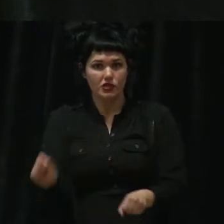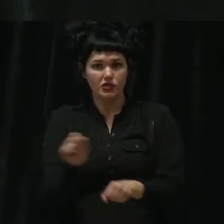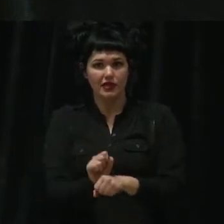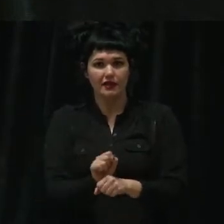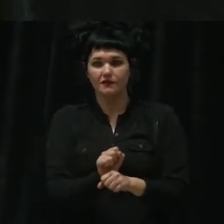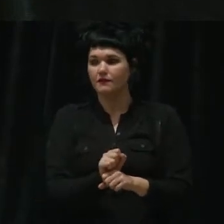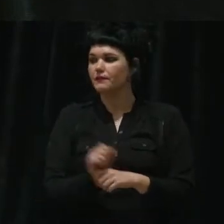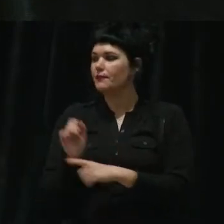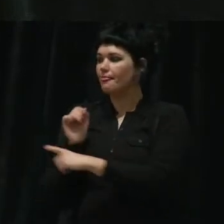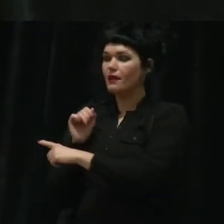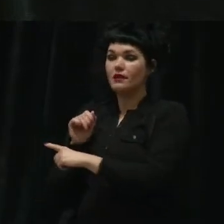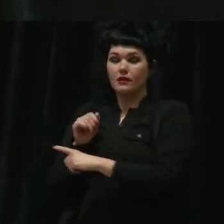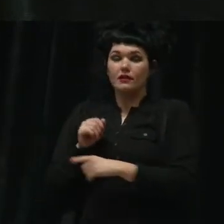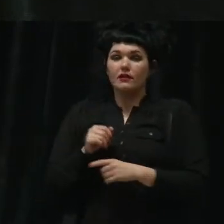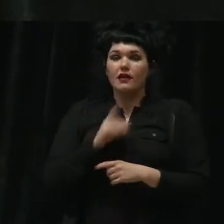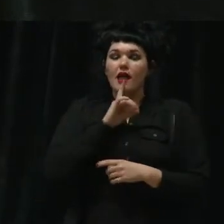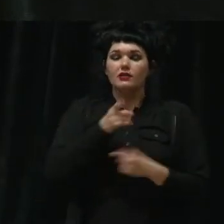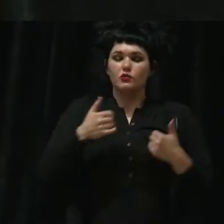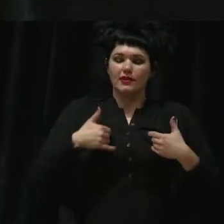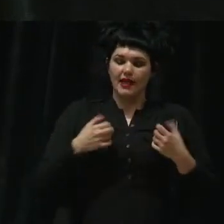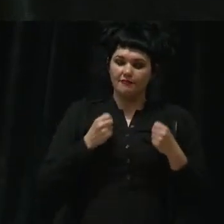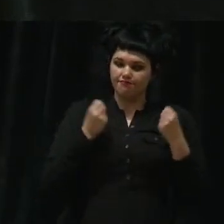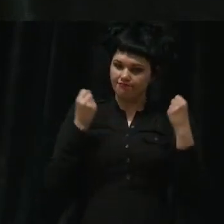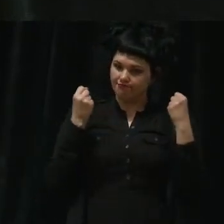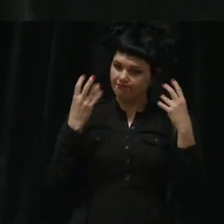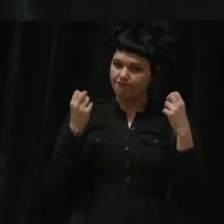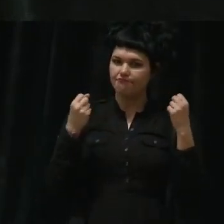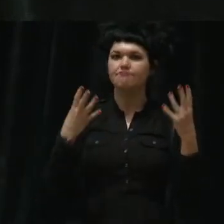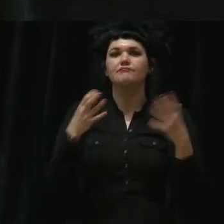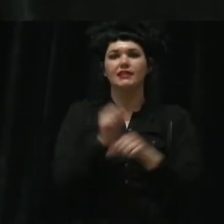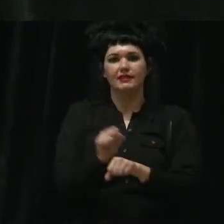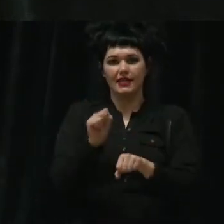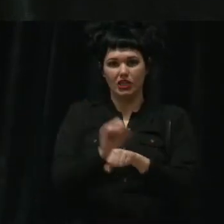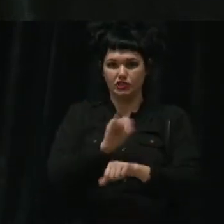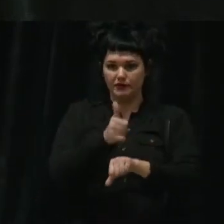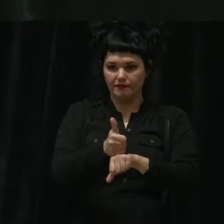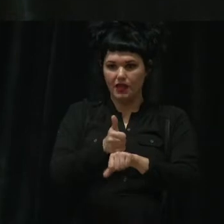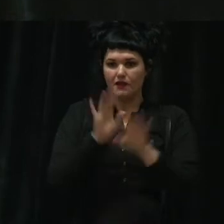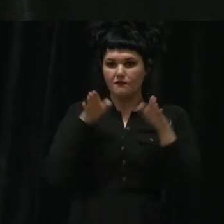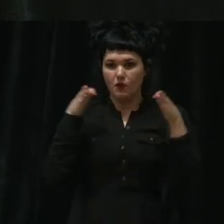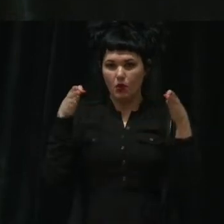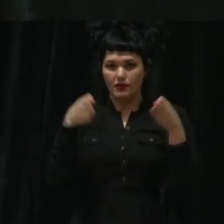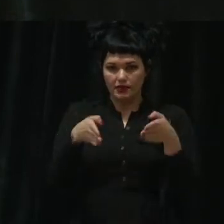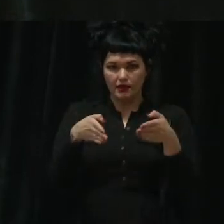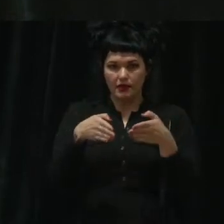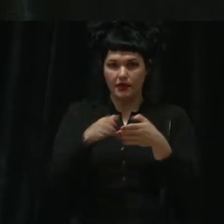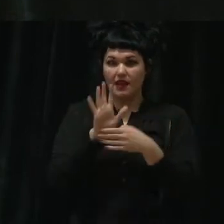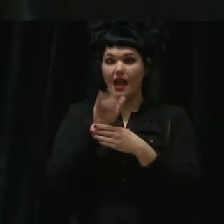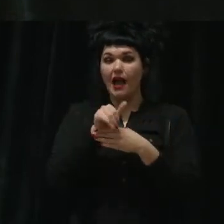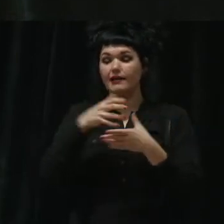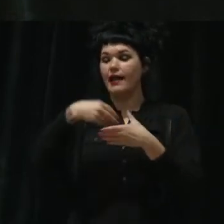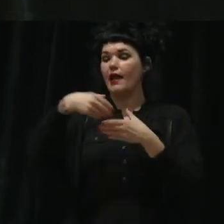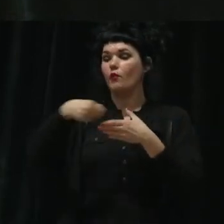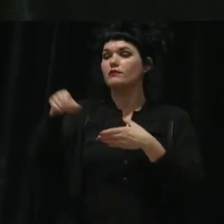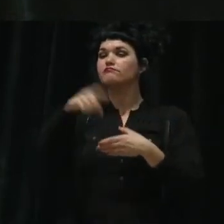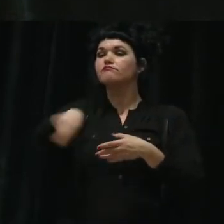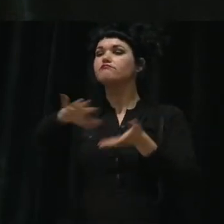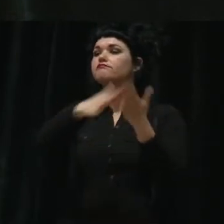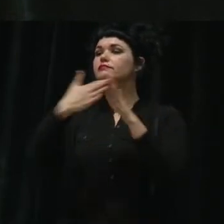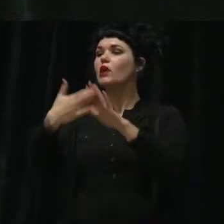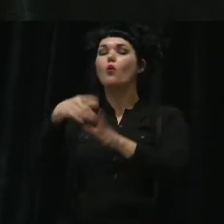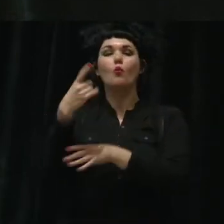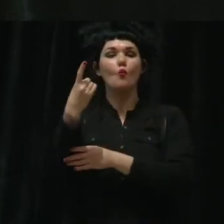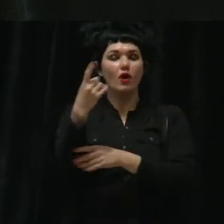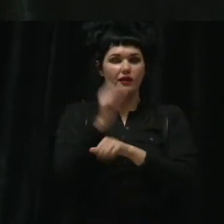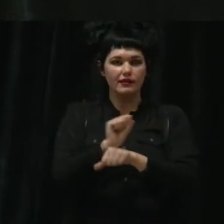well, so actually there are a number of initiatives that are happening within that are focusing outward. One initiative, just